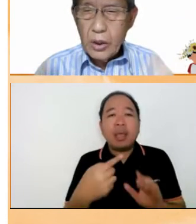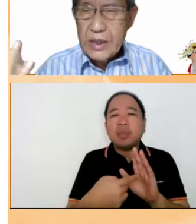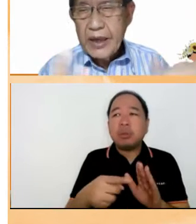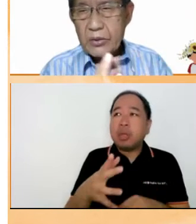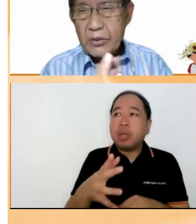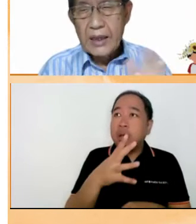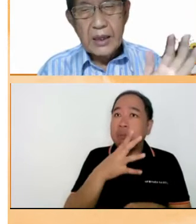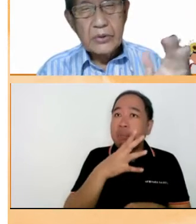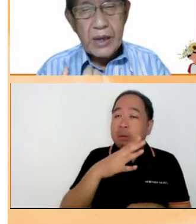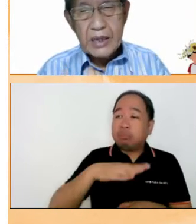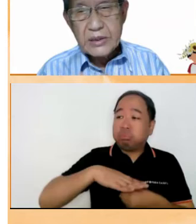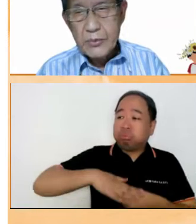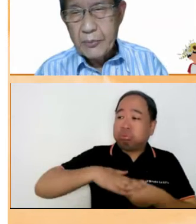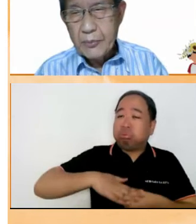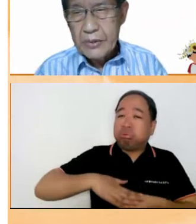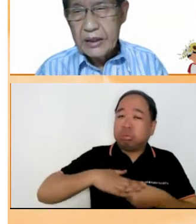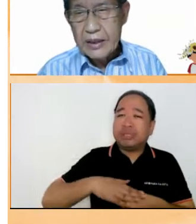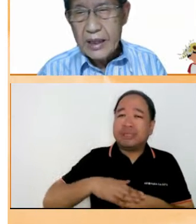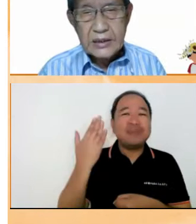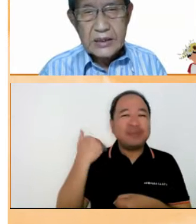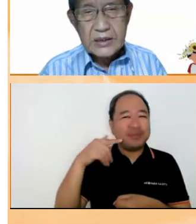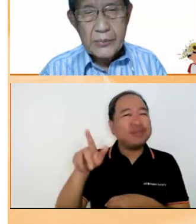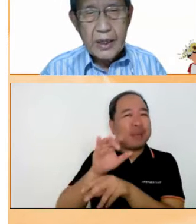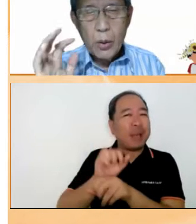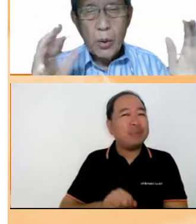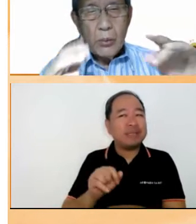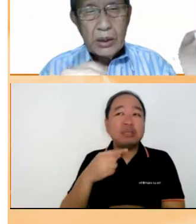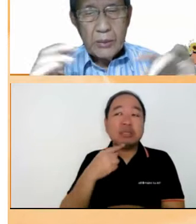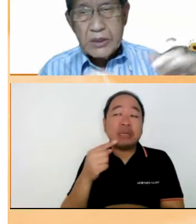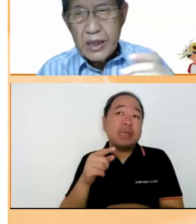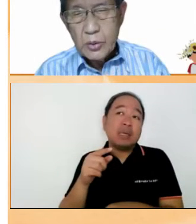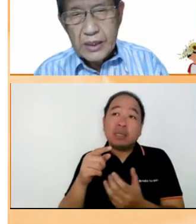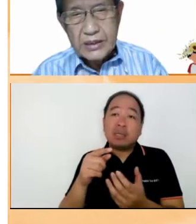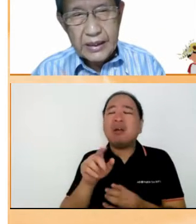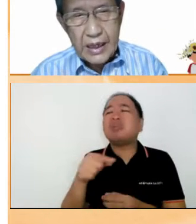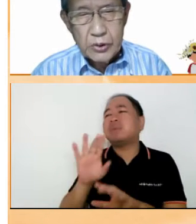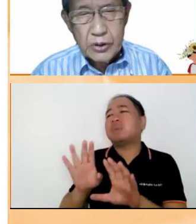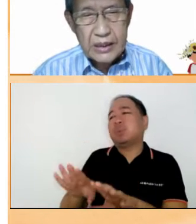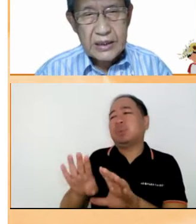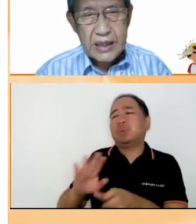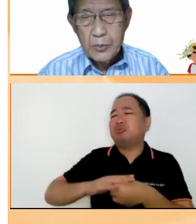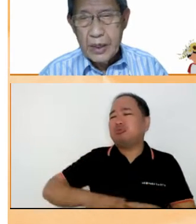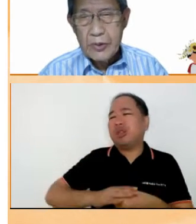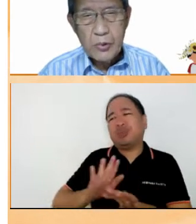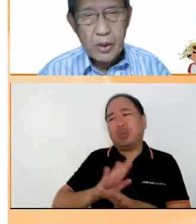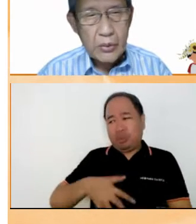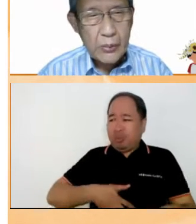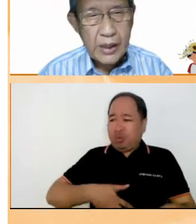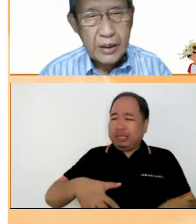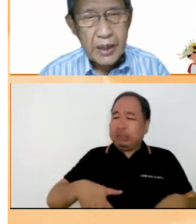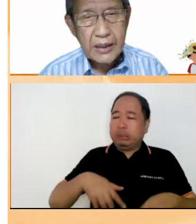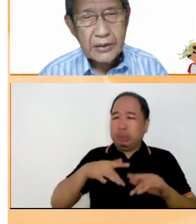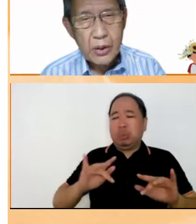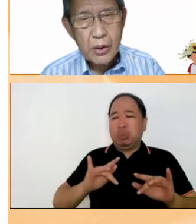ito kasabihan yung araw, di ba? Sa mga pagmatanda, sasabihin, oh, huwag ka na masyadong may stress, buntis ka, yung baby mo